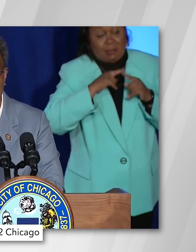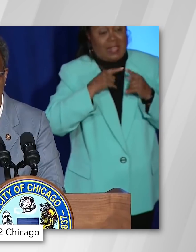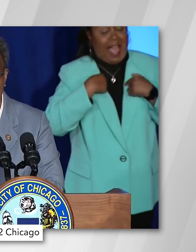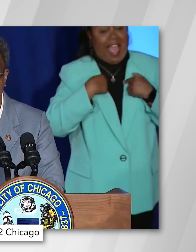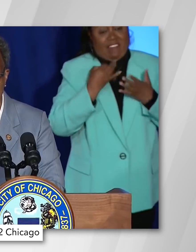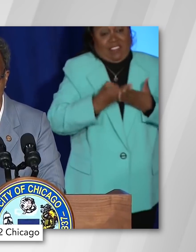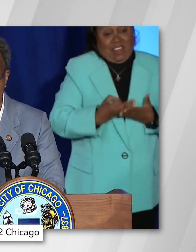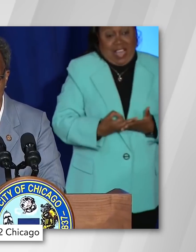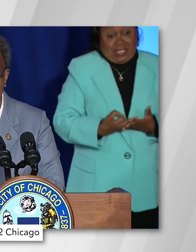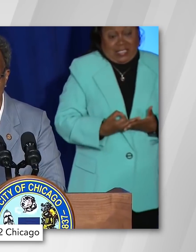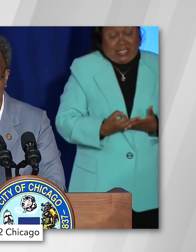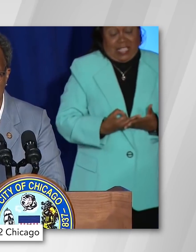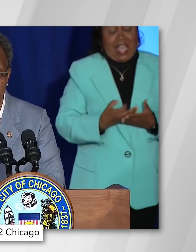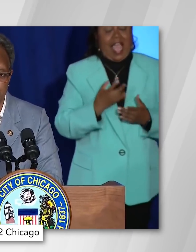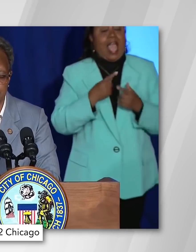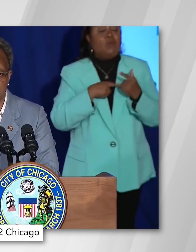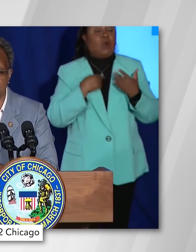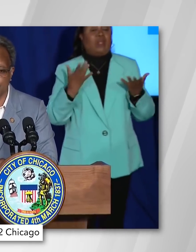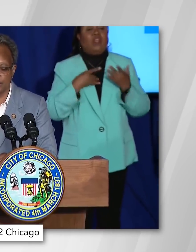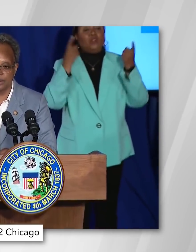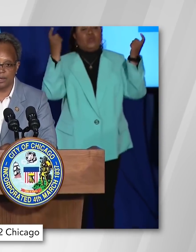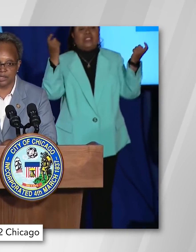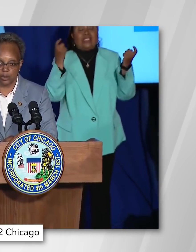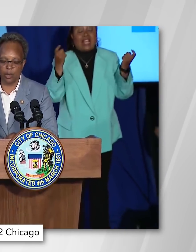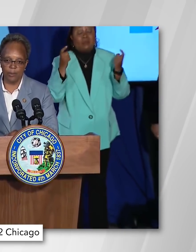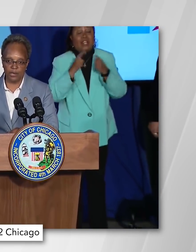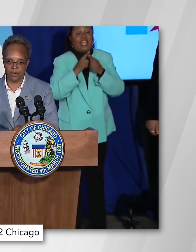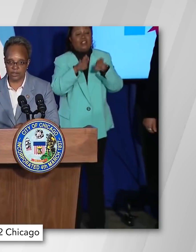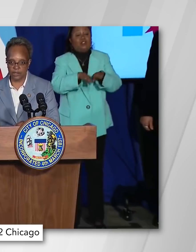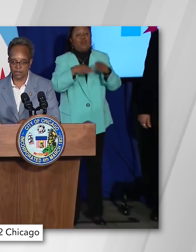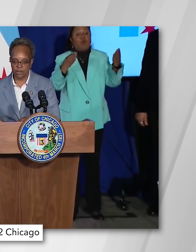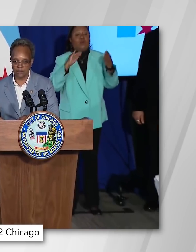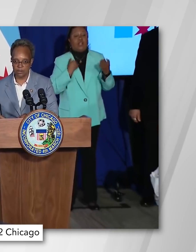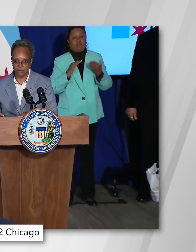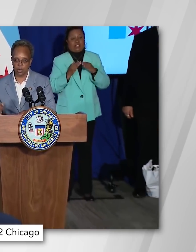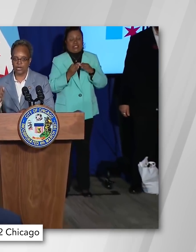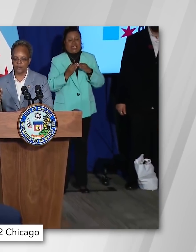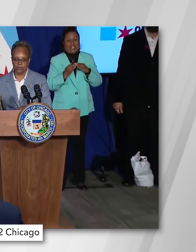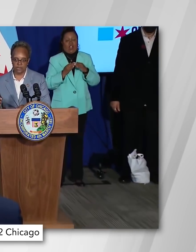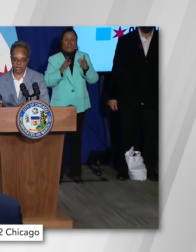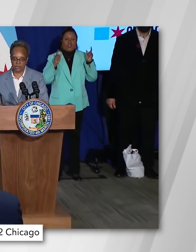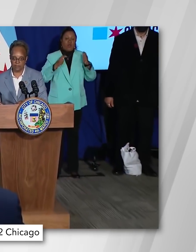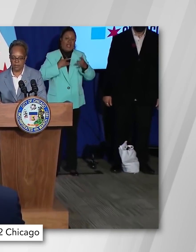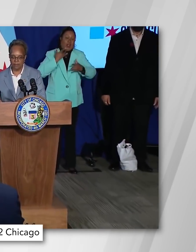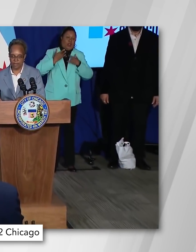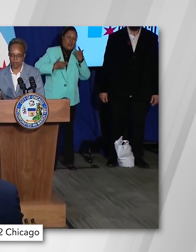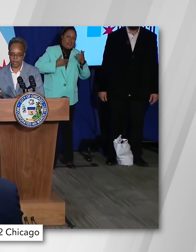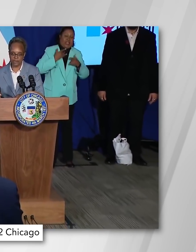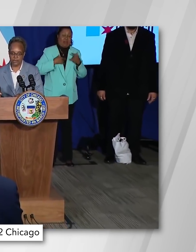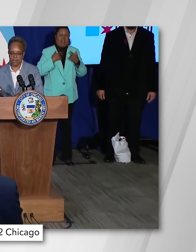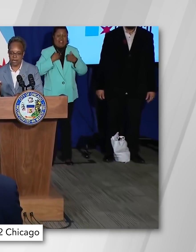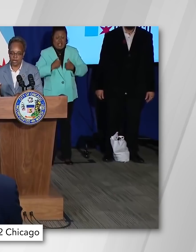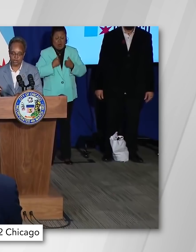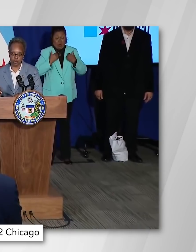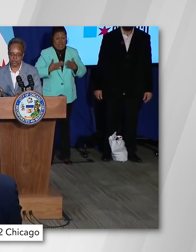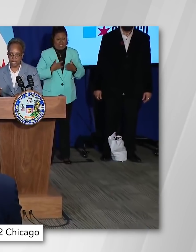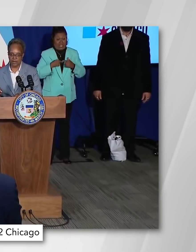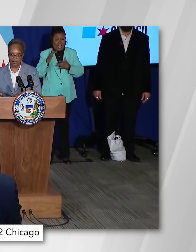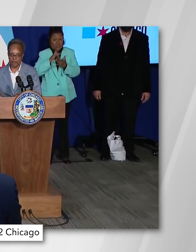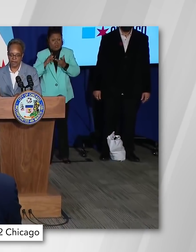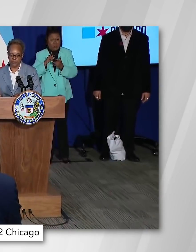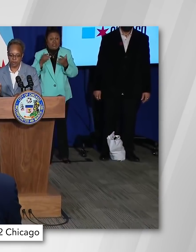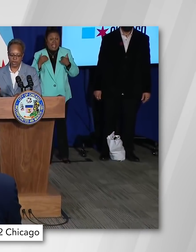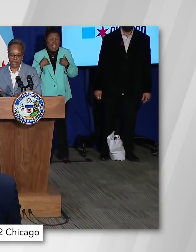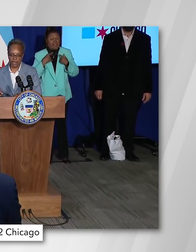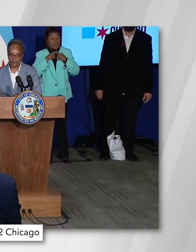I got the facts. And what we're here to celebrate is the reopening of our city, the great enthusiasm that our residents and our tourists